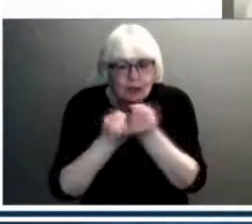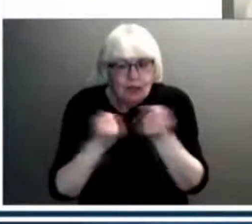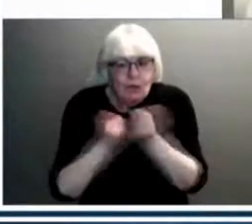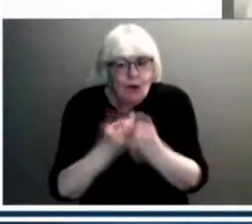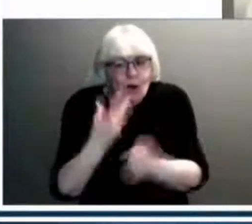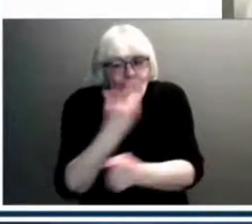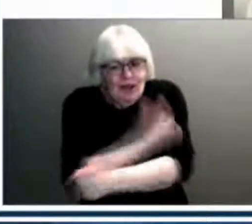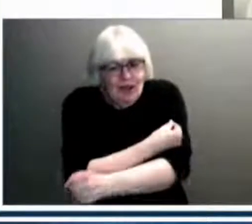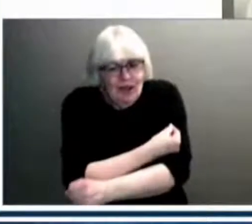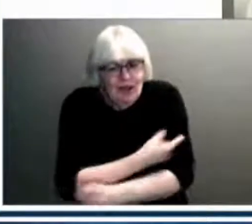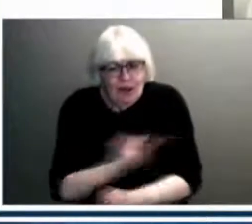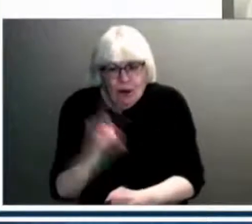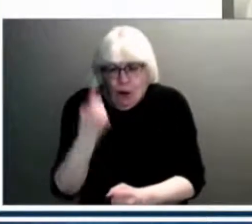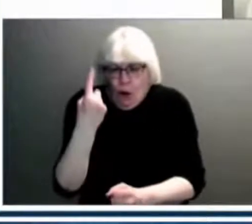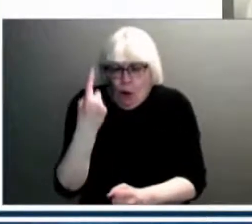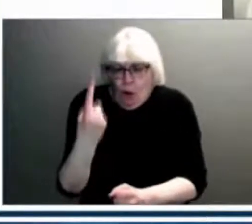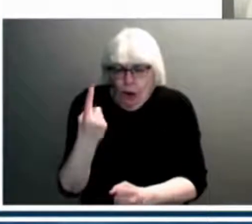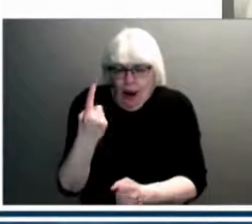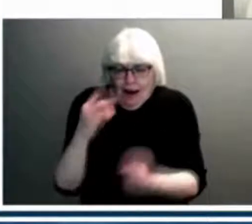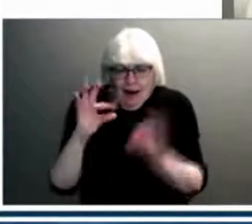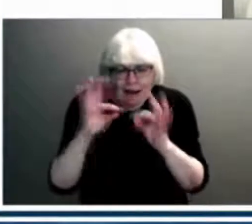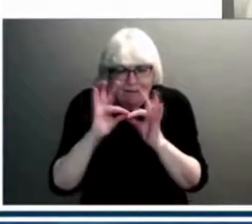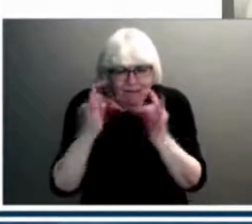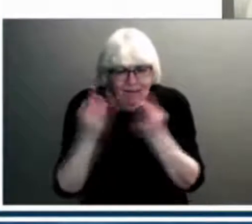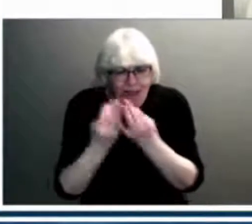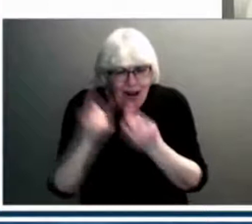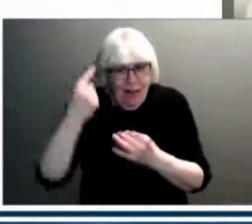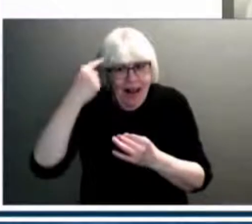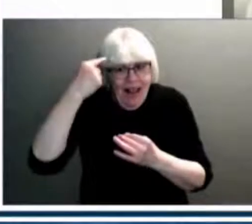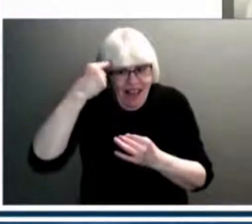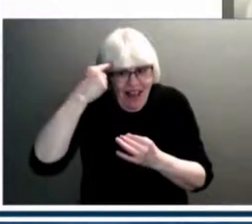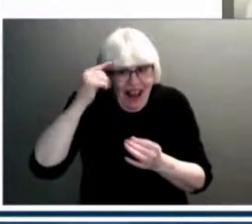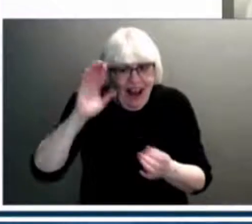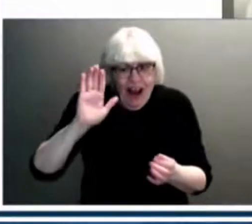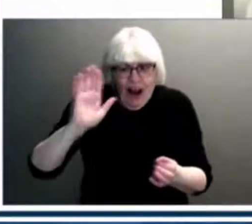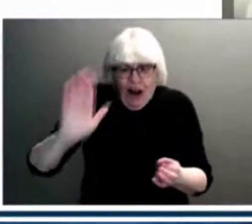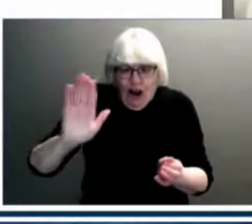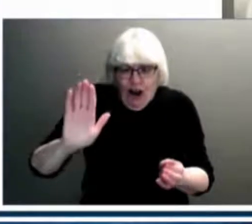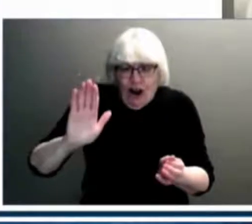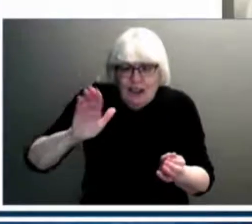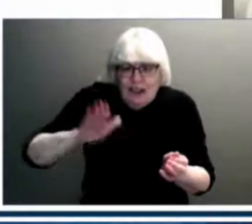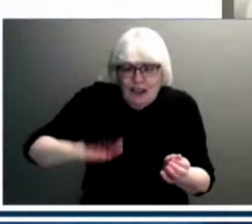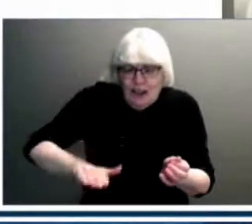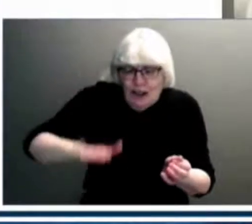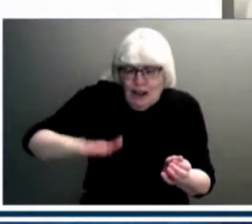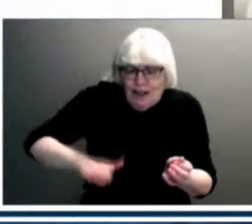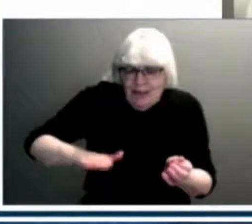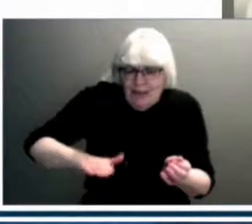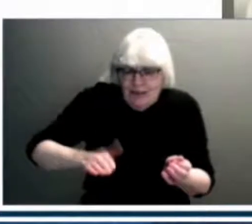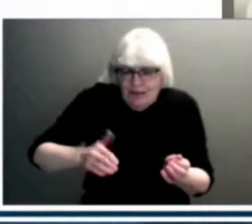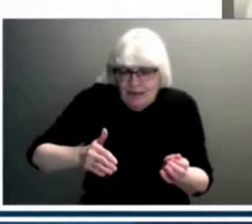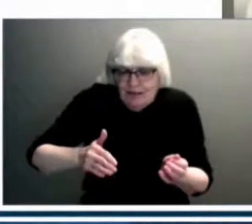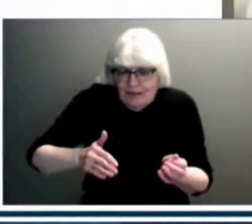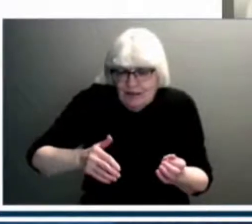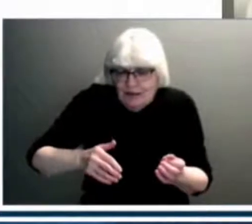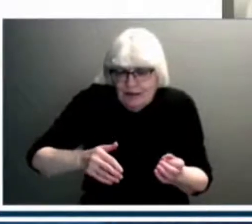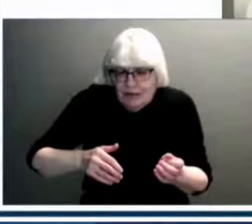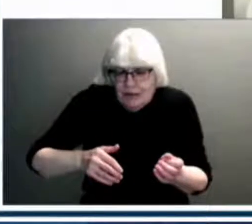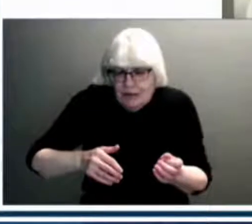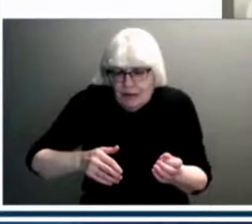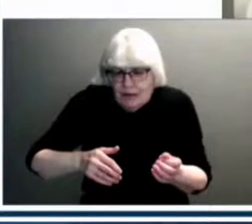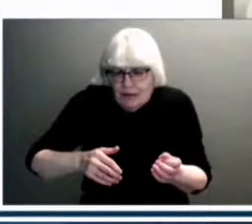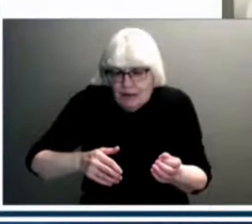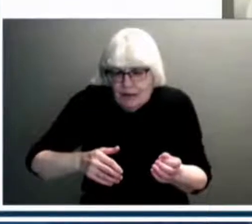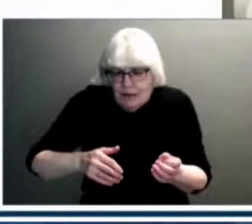their child has a phobia of needles, things piercing through the skin, and they've been